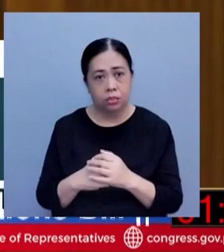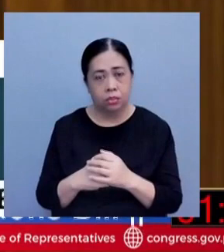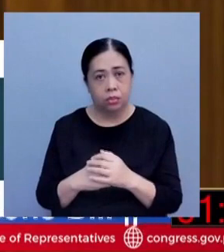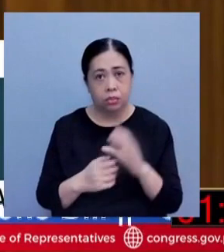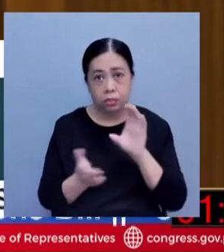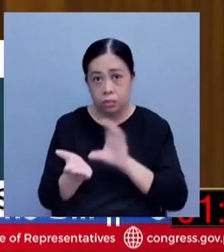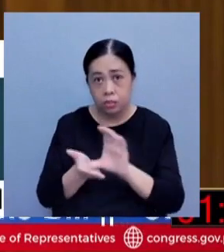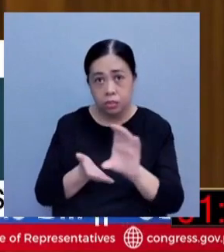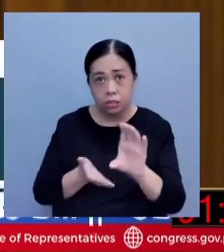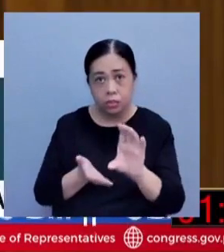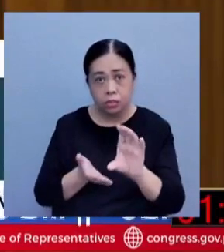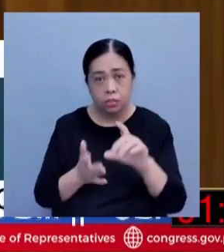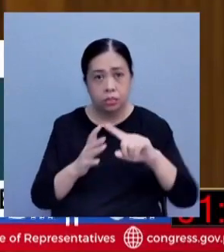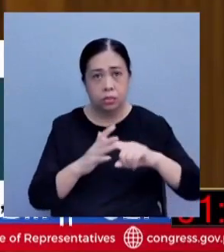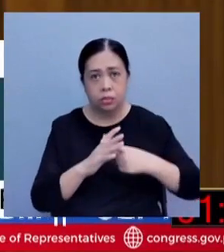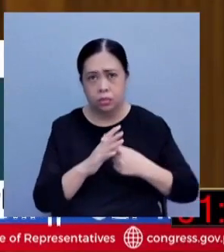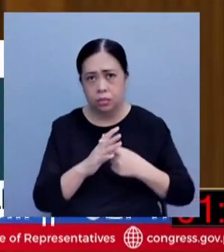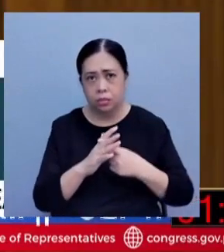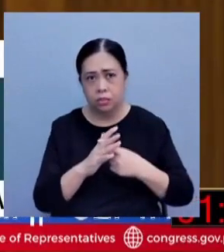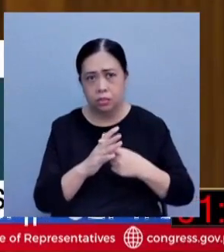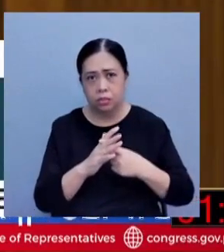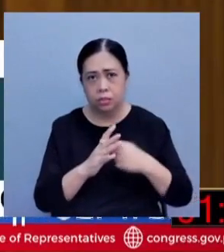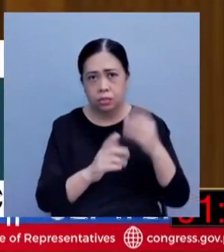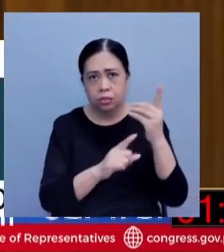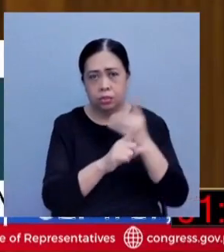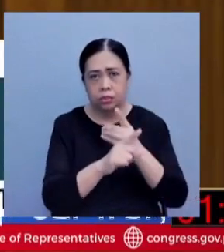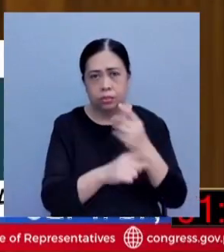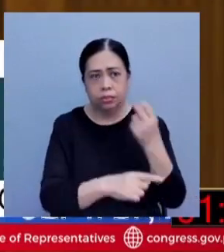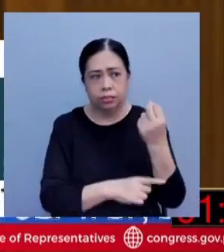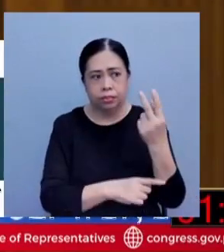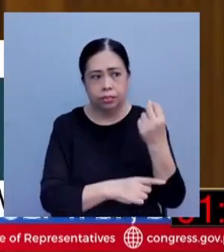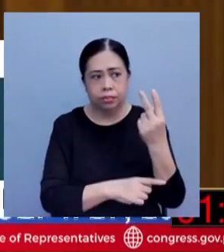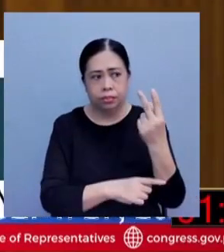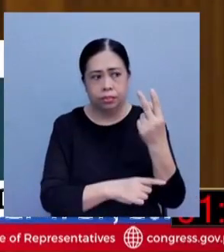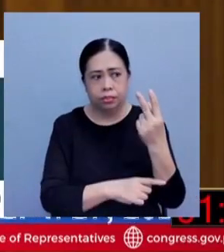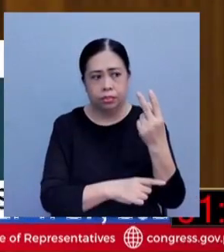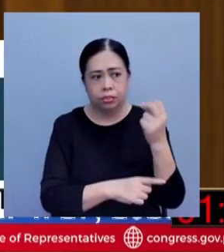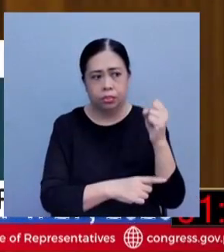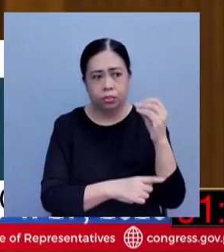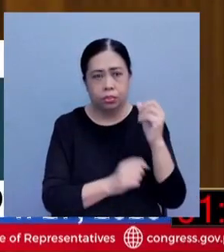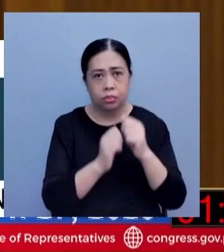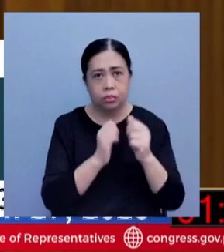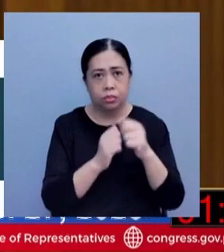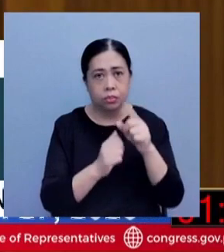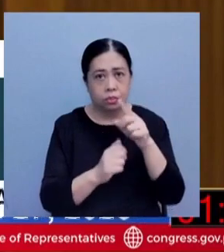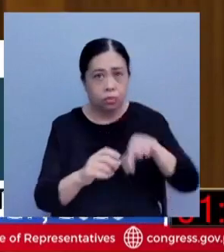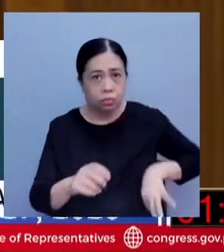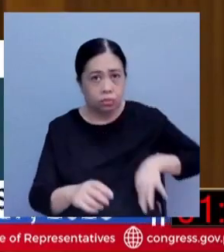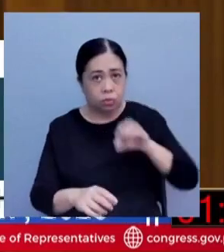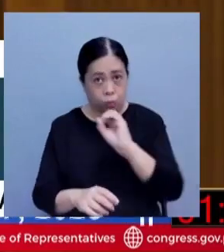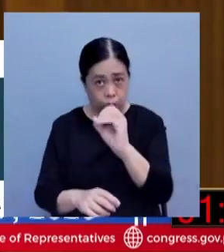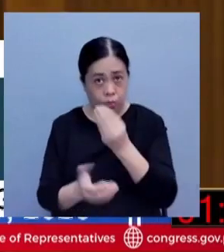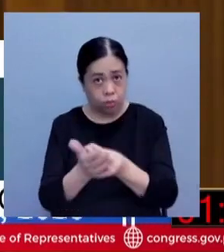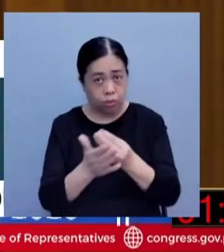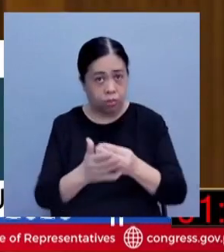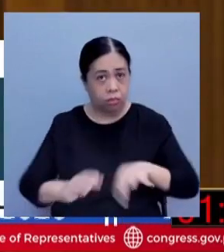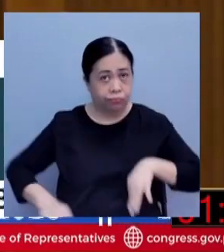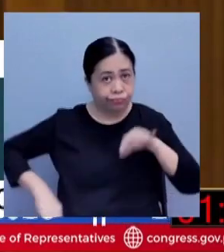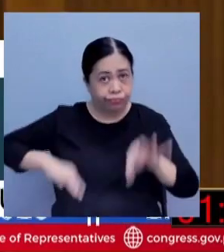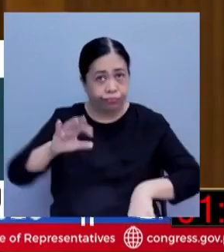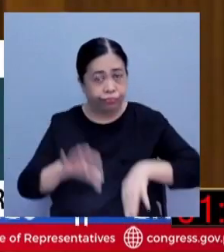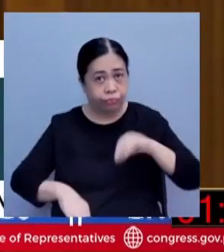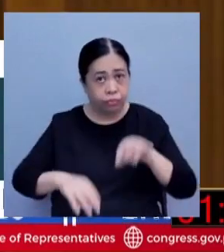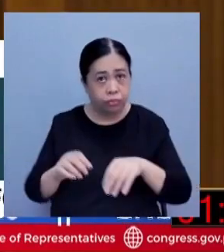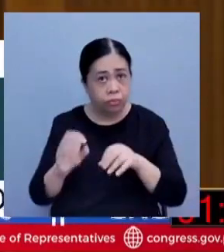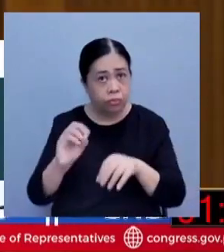cash starting December 13. So ibig sabihin nag-aabono na ang Office of the Vice President